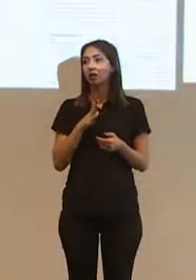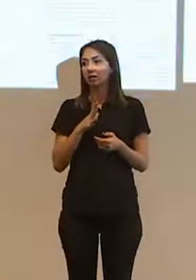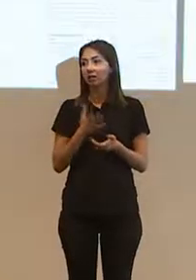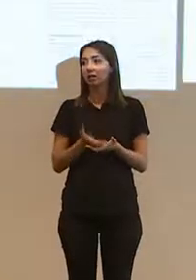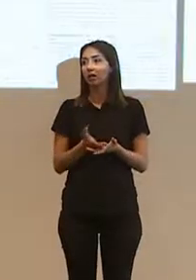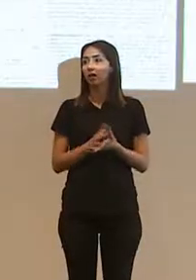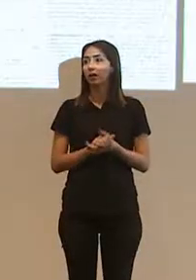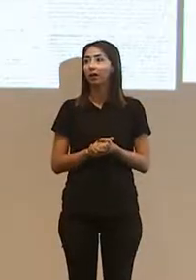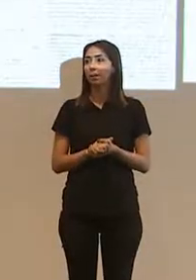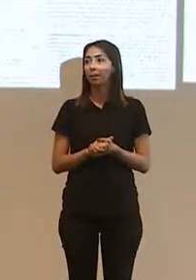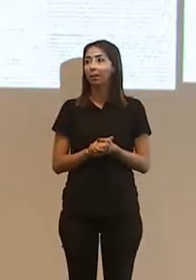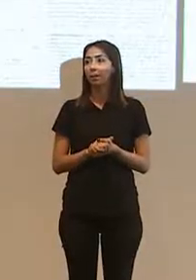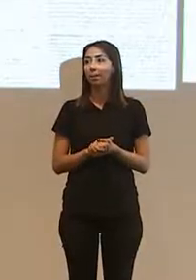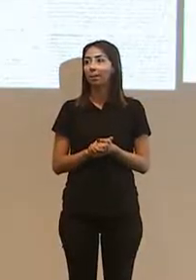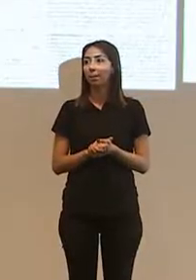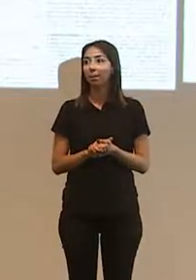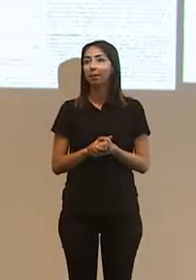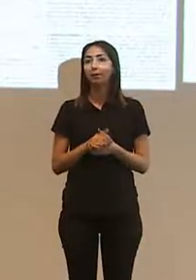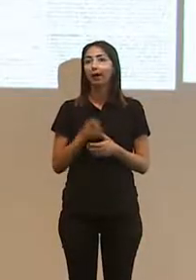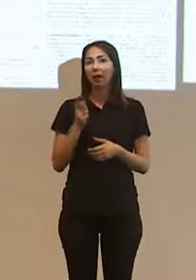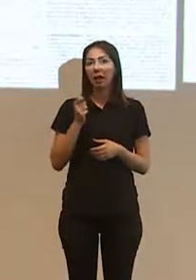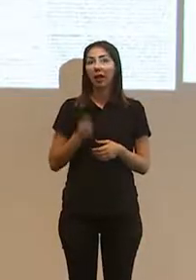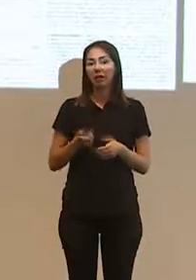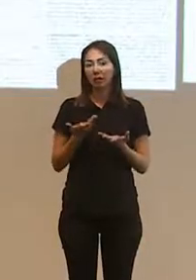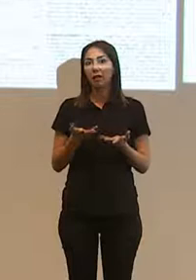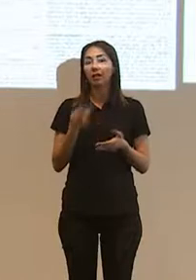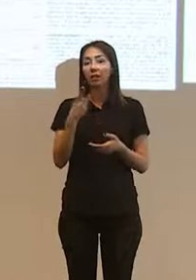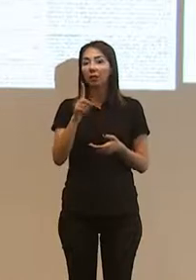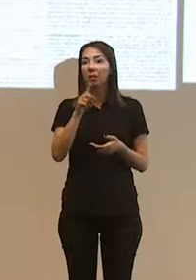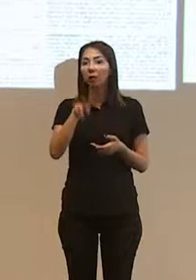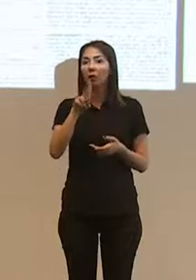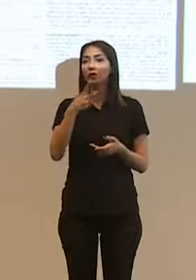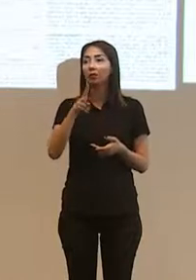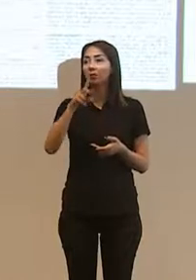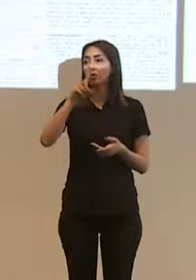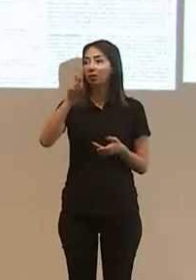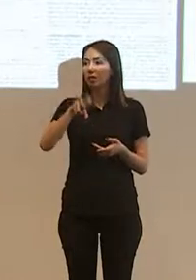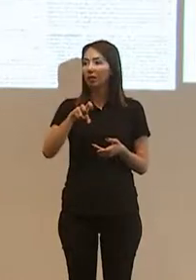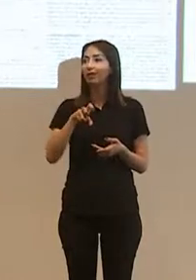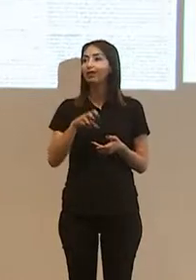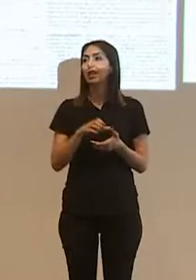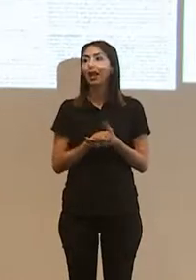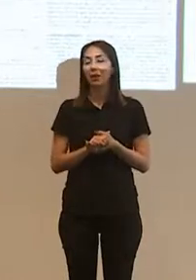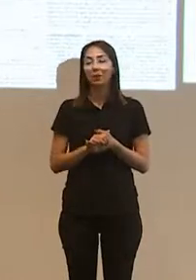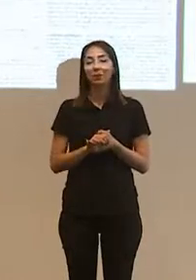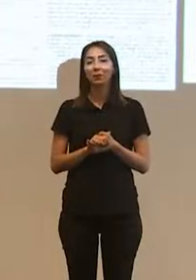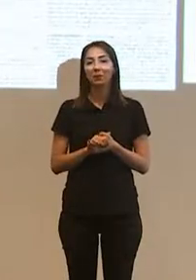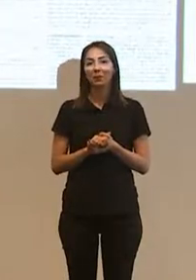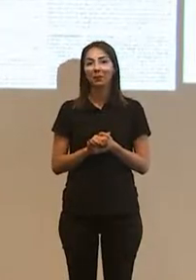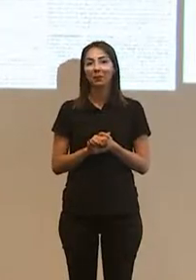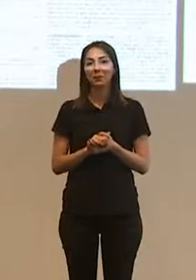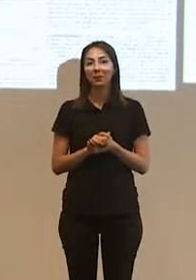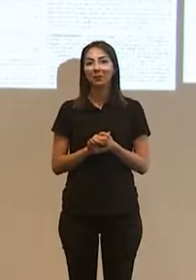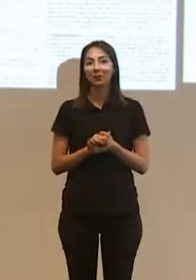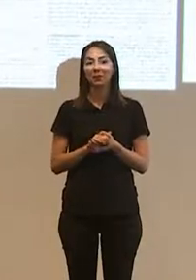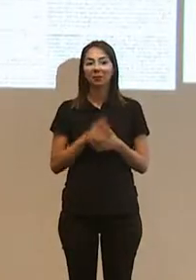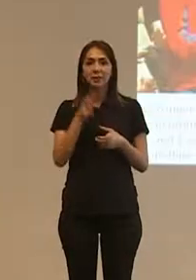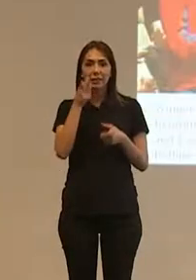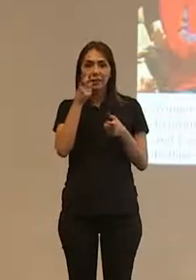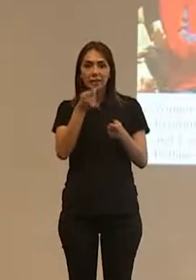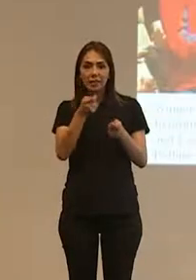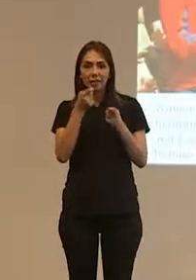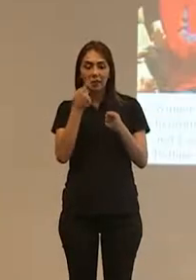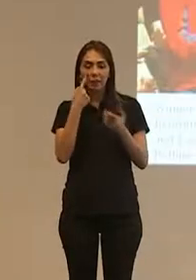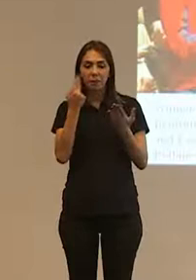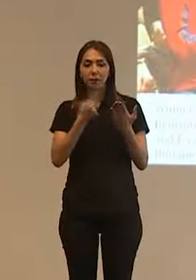and this was due to the need that we felt we felt the need for a brand new explanation